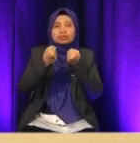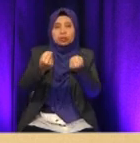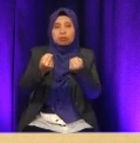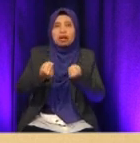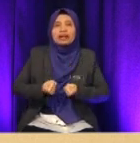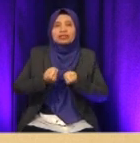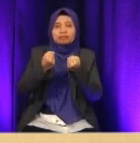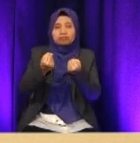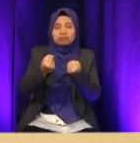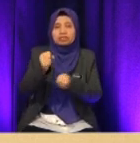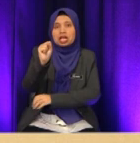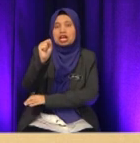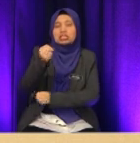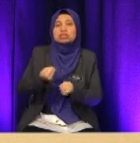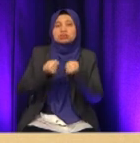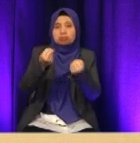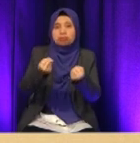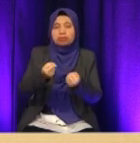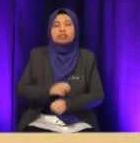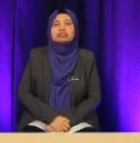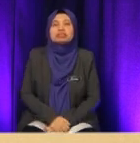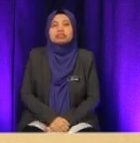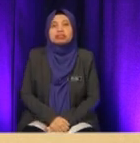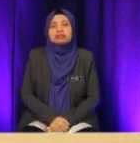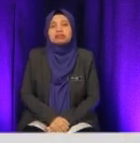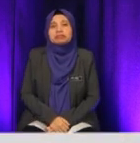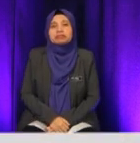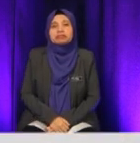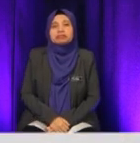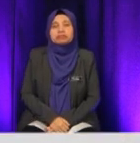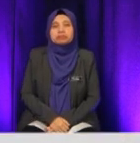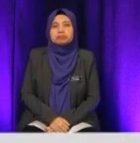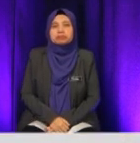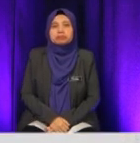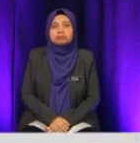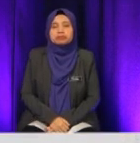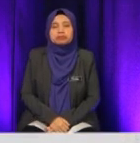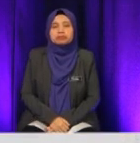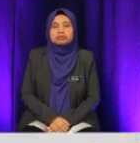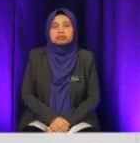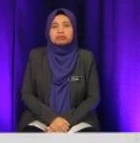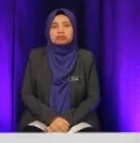so charity. Fifth line. Okay, oh, fifth in line. The middle. One, two, three, four, five. Oh, this one. Yes. Okay.